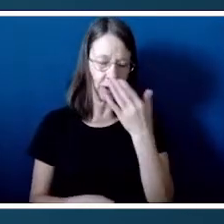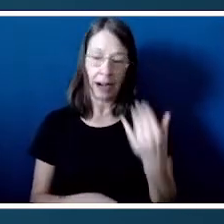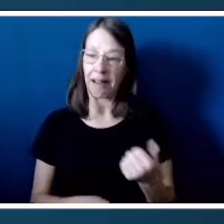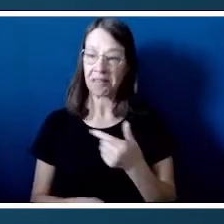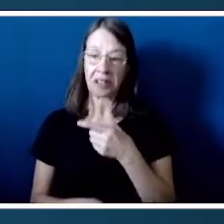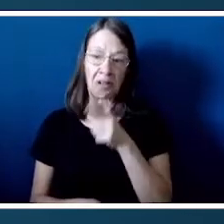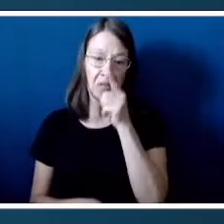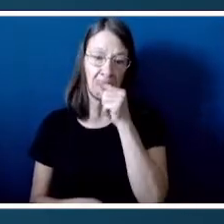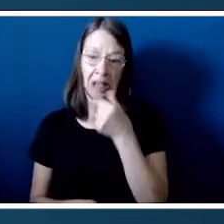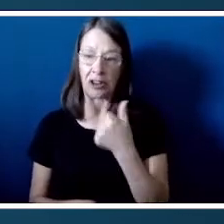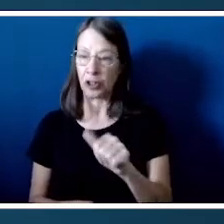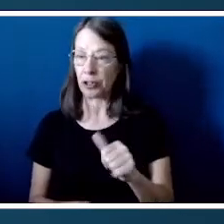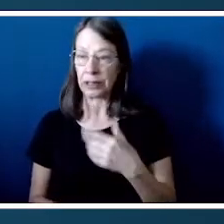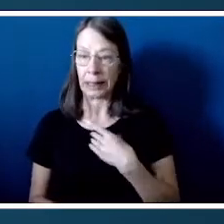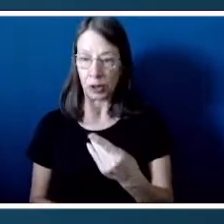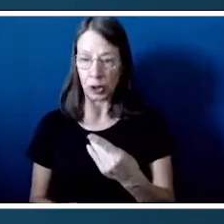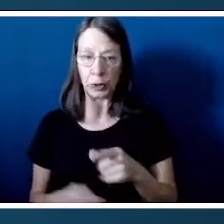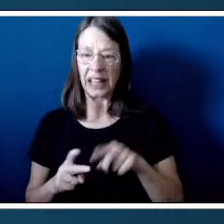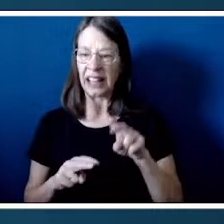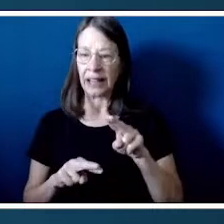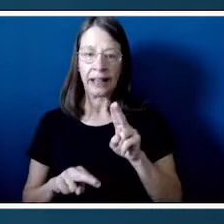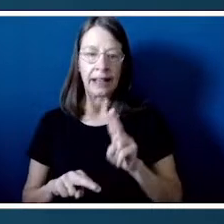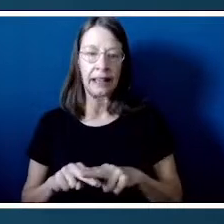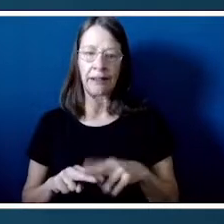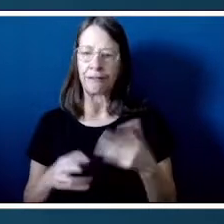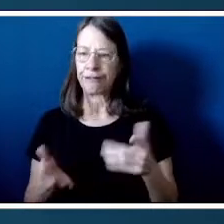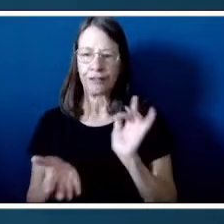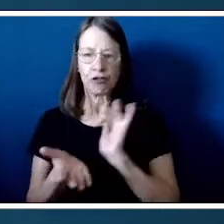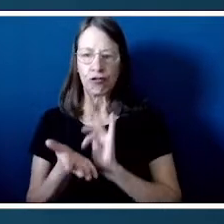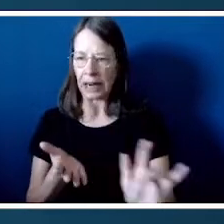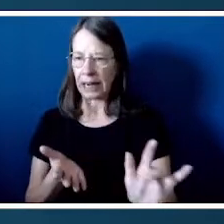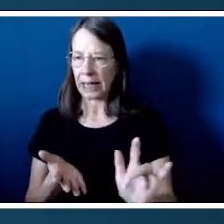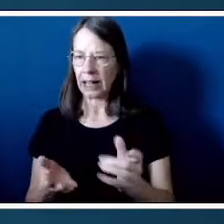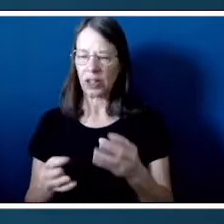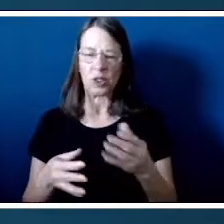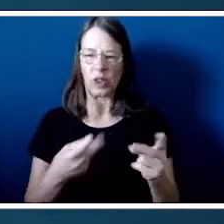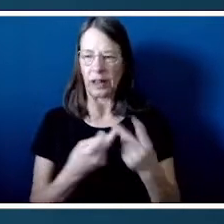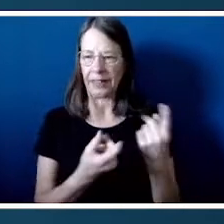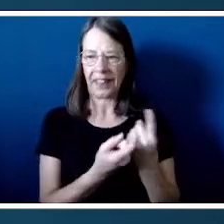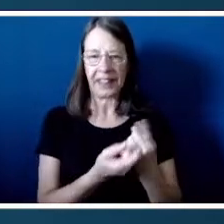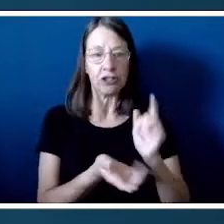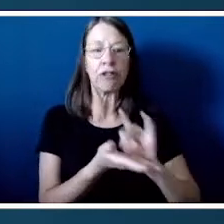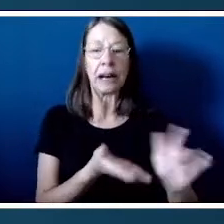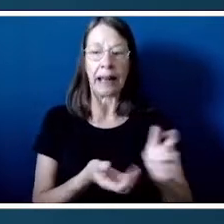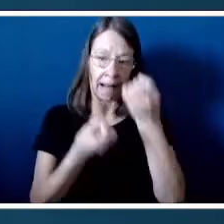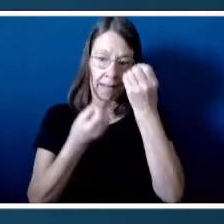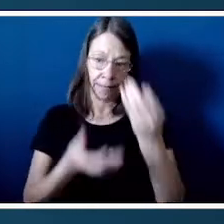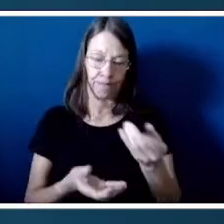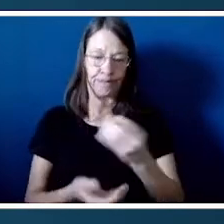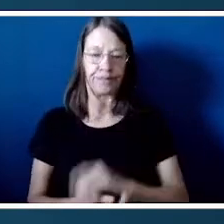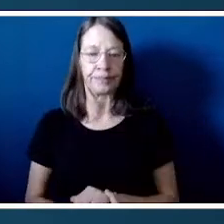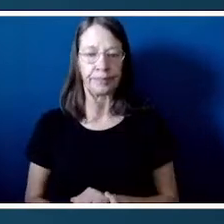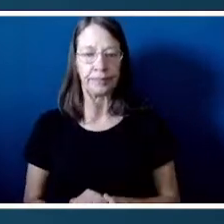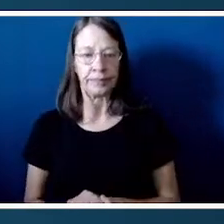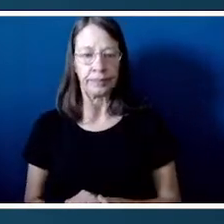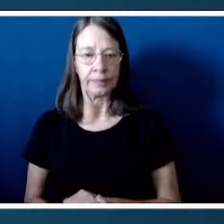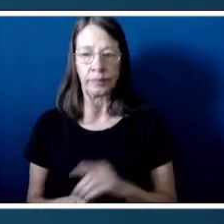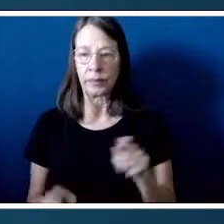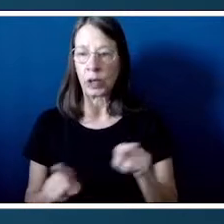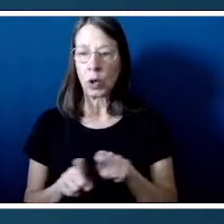and please let us know if those or anything else are running low. Finally, please download the